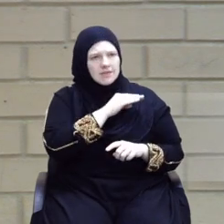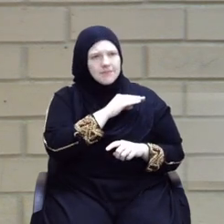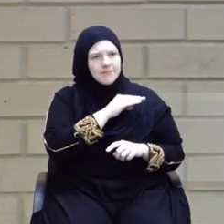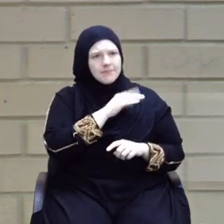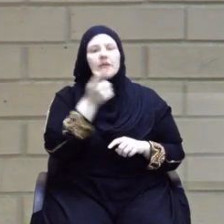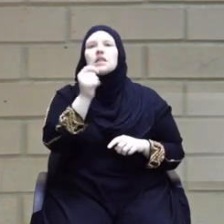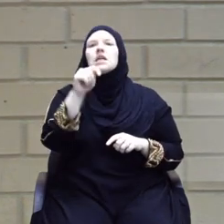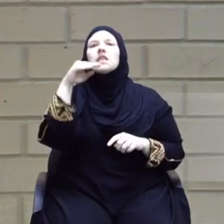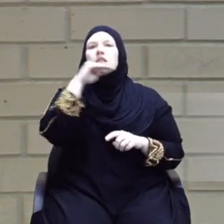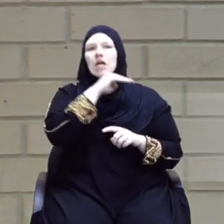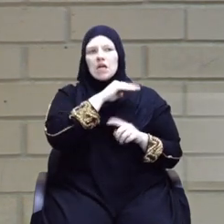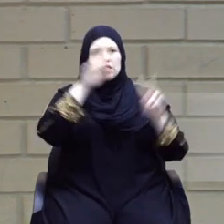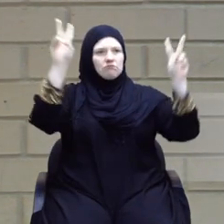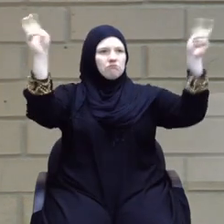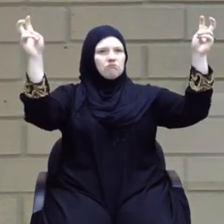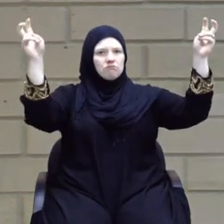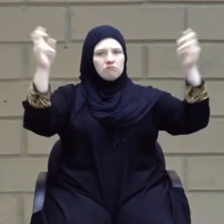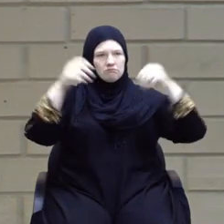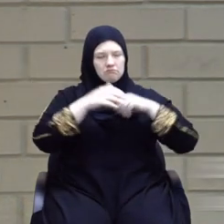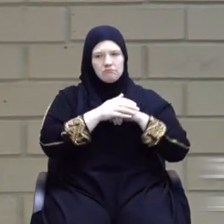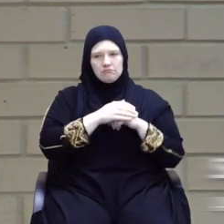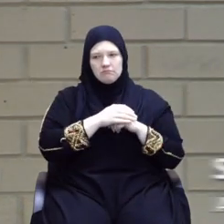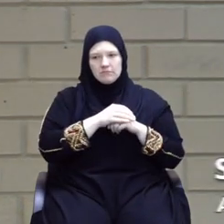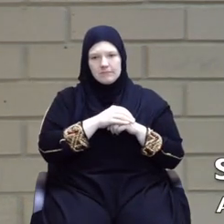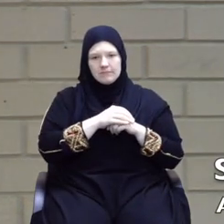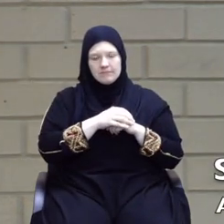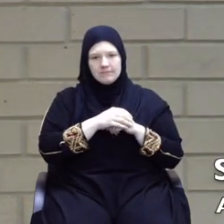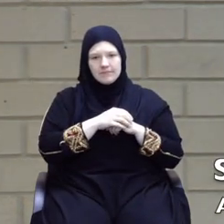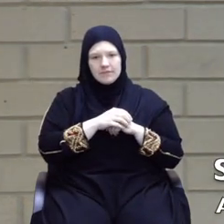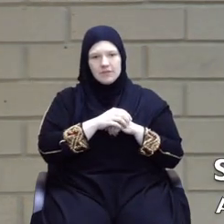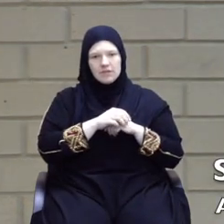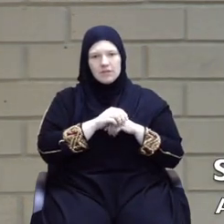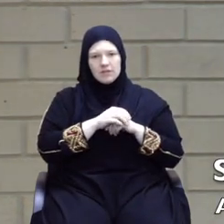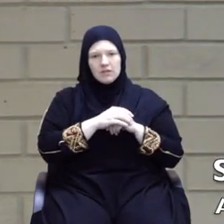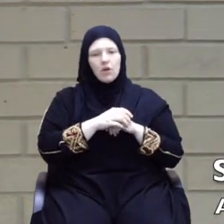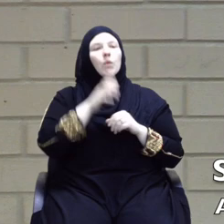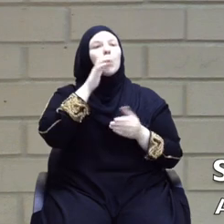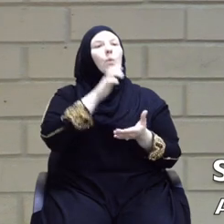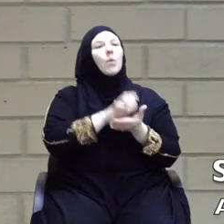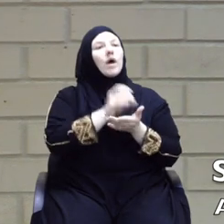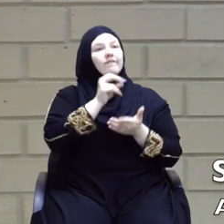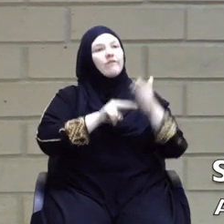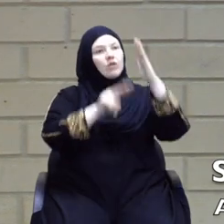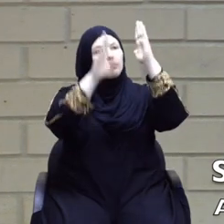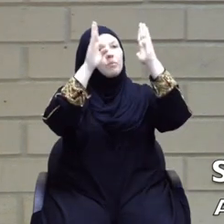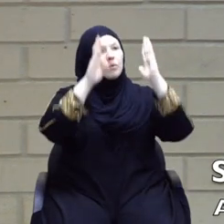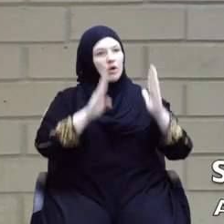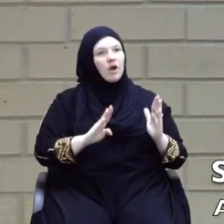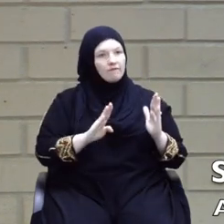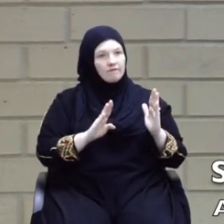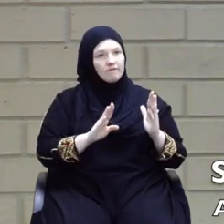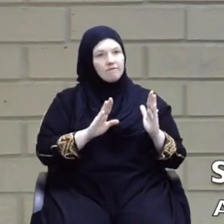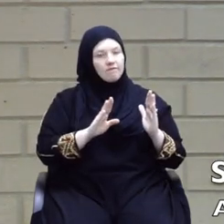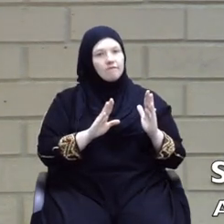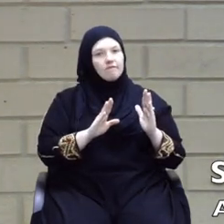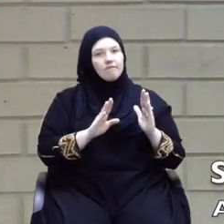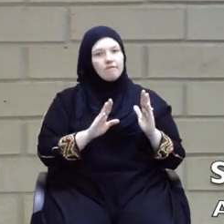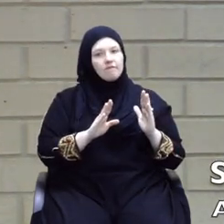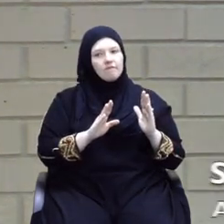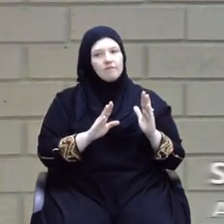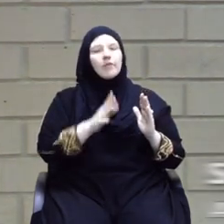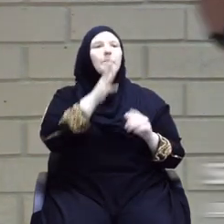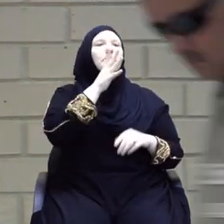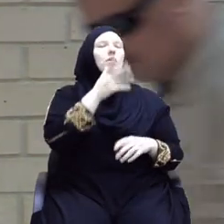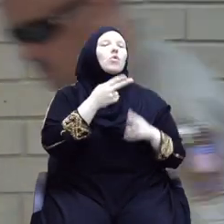was leveled against our mother, the wife of the Prophet sallallahu alayhi wa sallam, Aisha, may Allah be pleased with her. You know